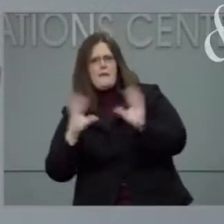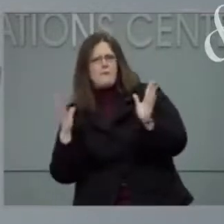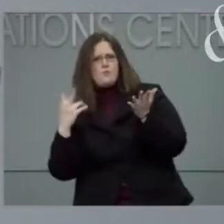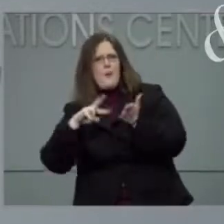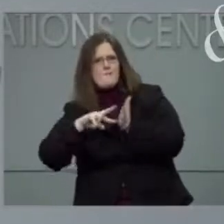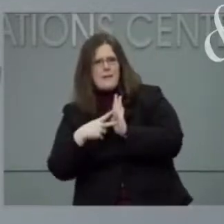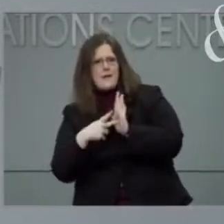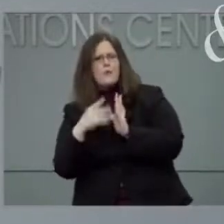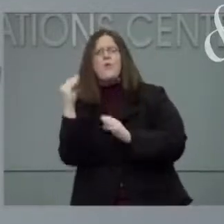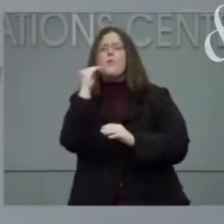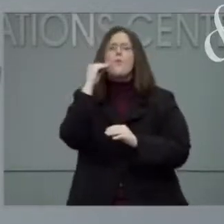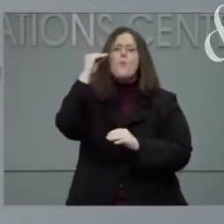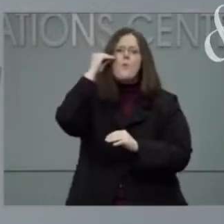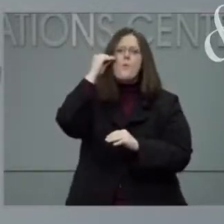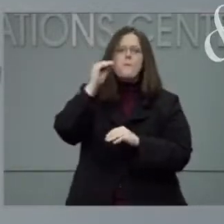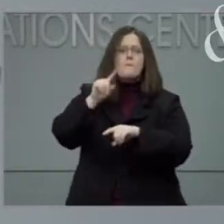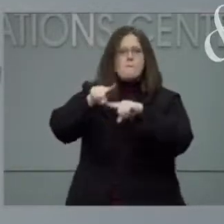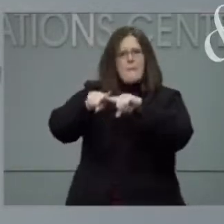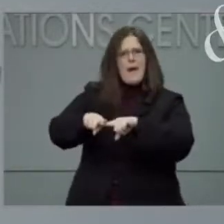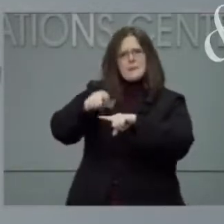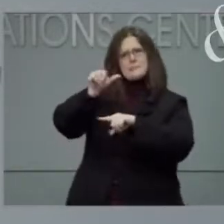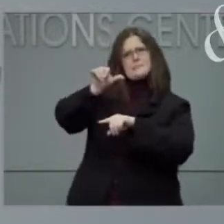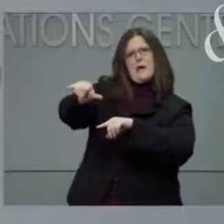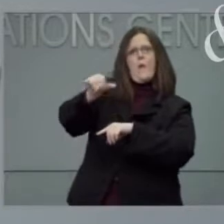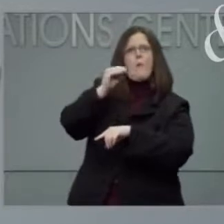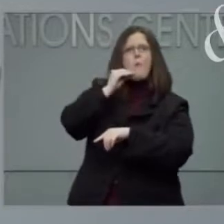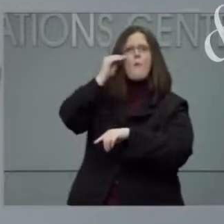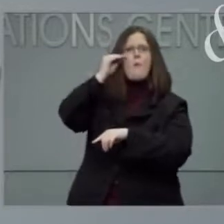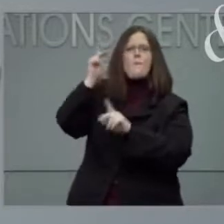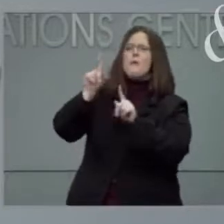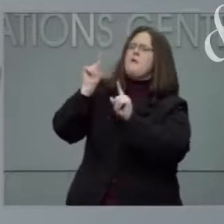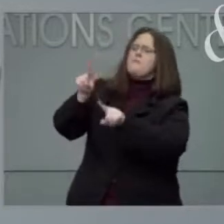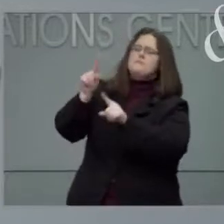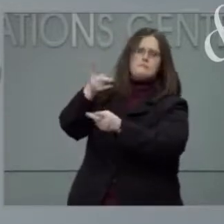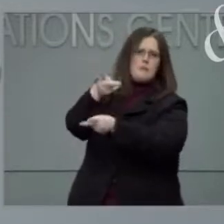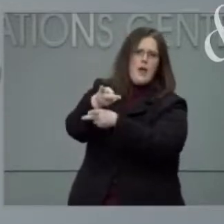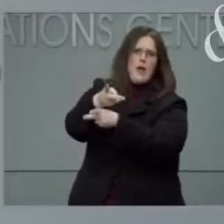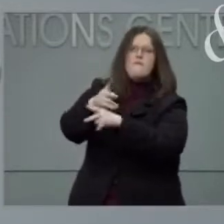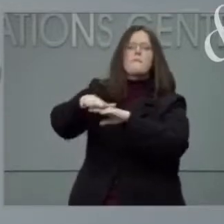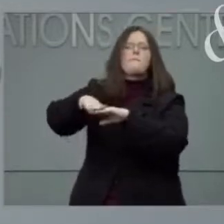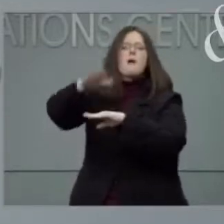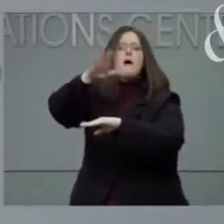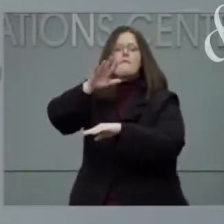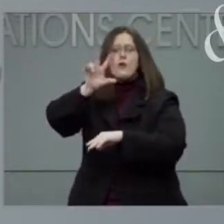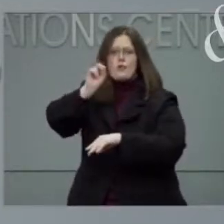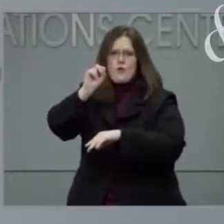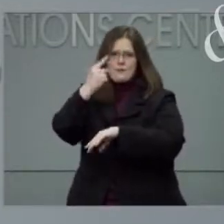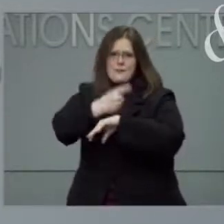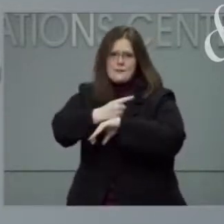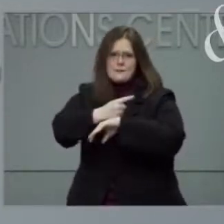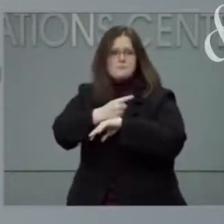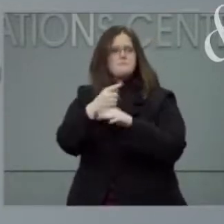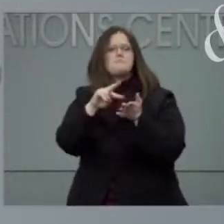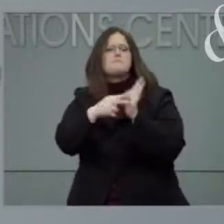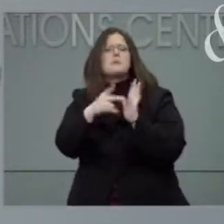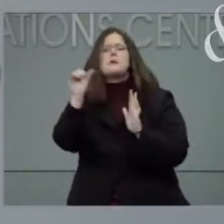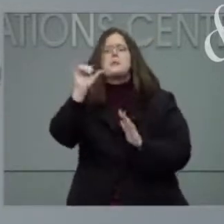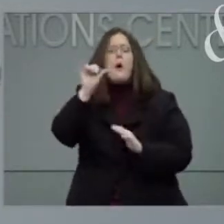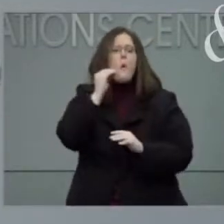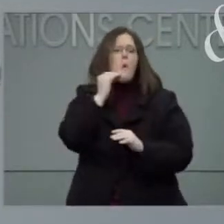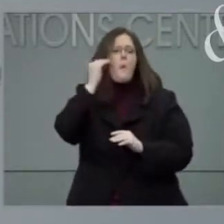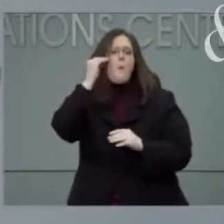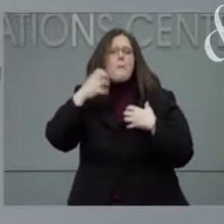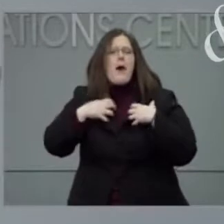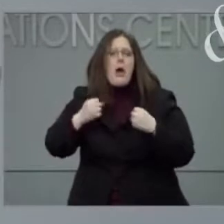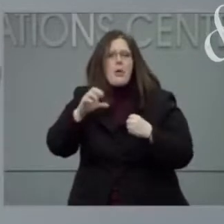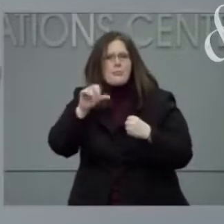and community-based services for persons with intellectual and developmental disability, private duty nursing, personal care services, home